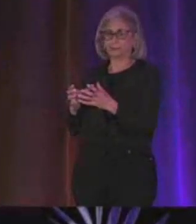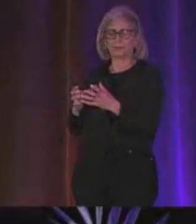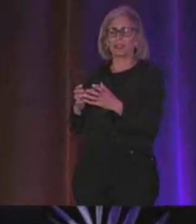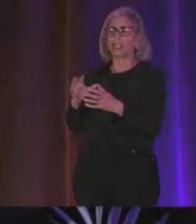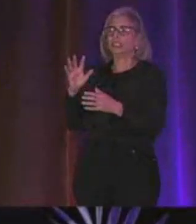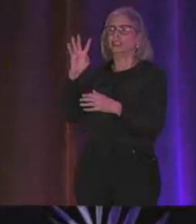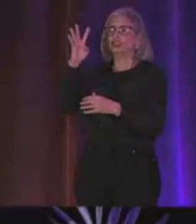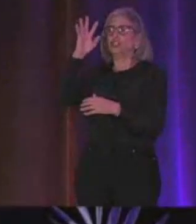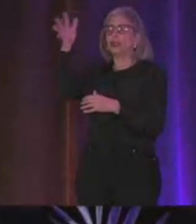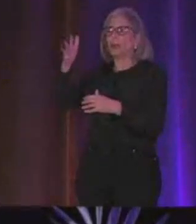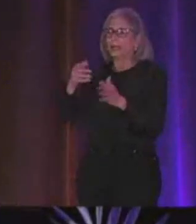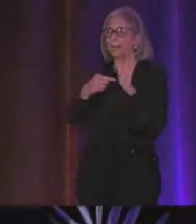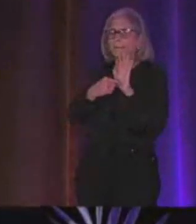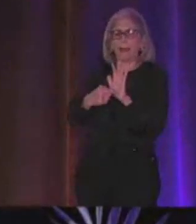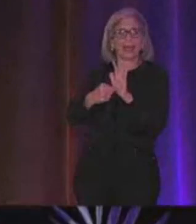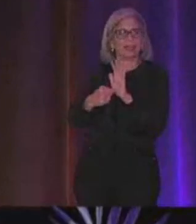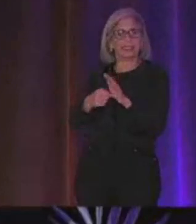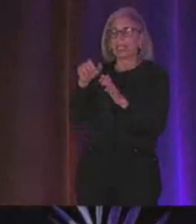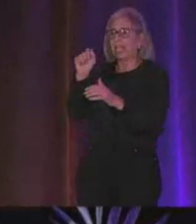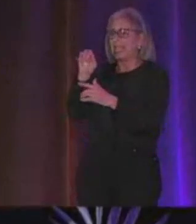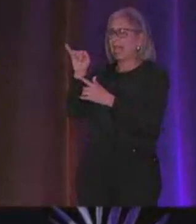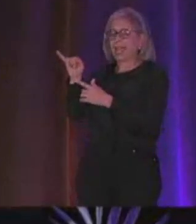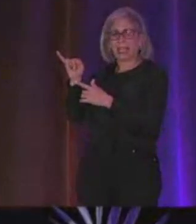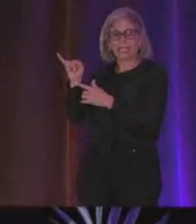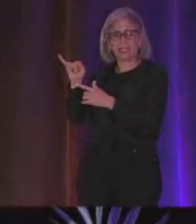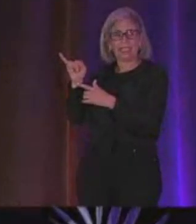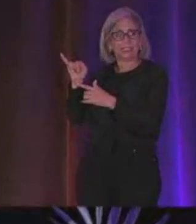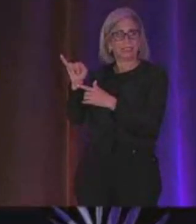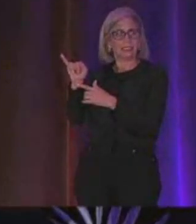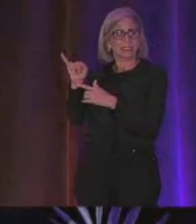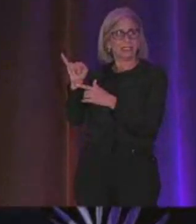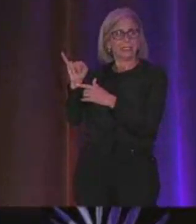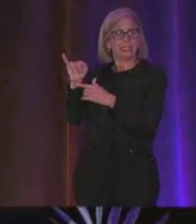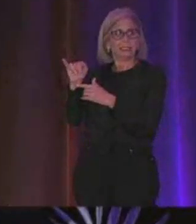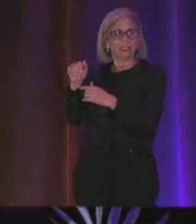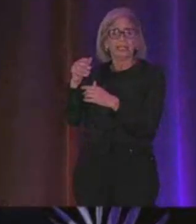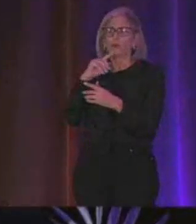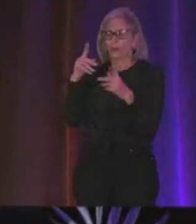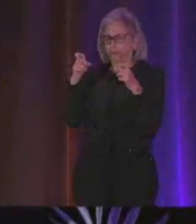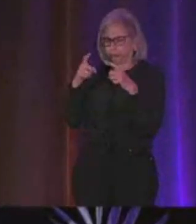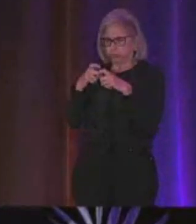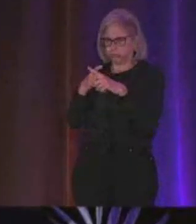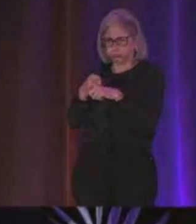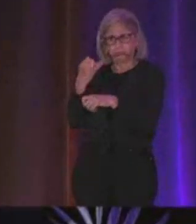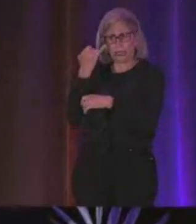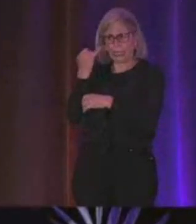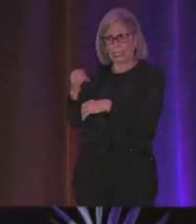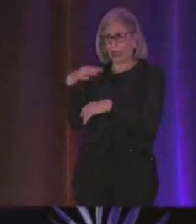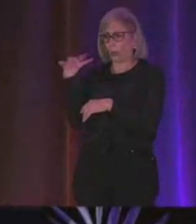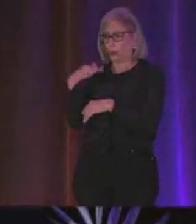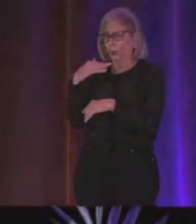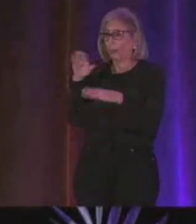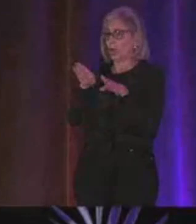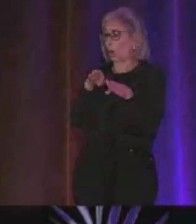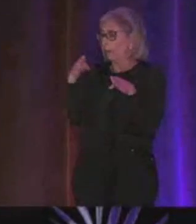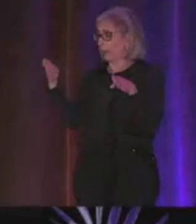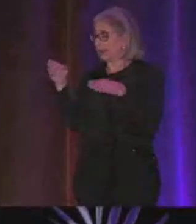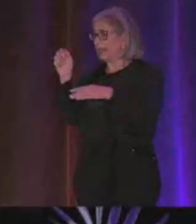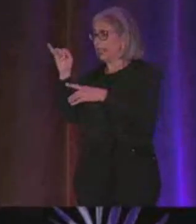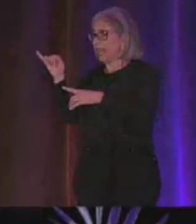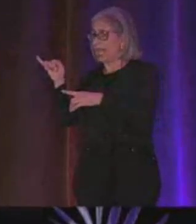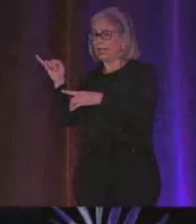modeling, or you can say deep generative AI, it's a very powerful and it's a very complex idea. For example, OpenAI has also